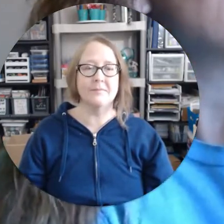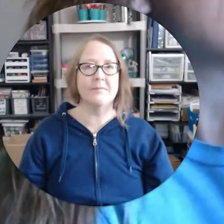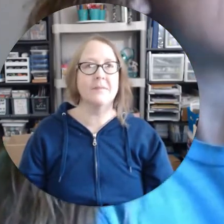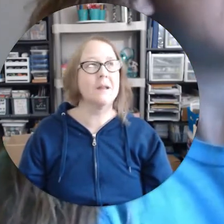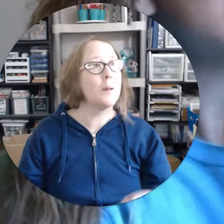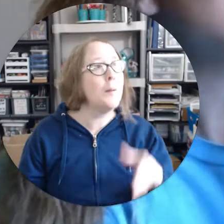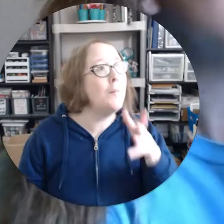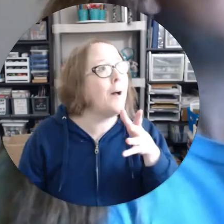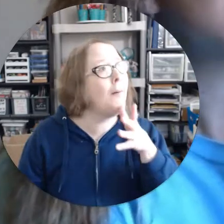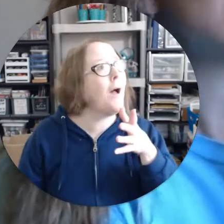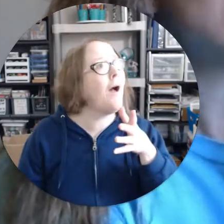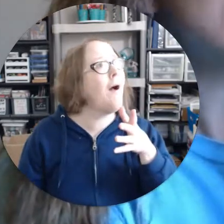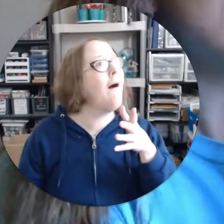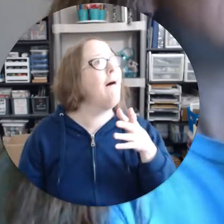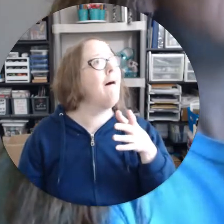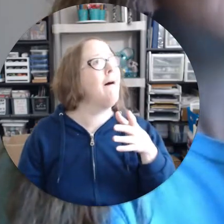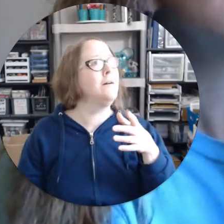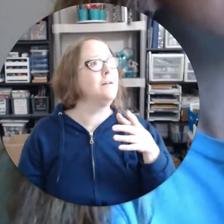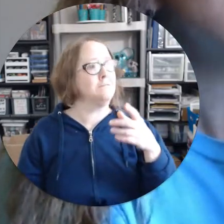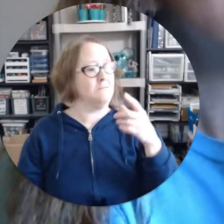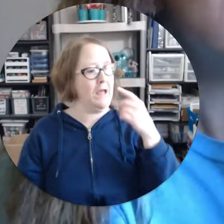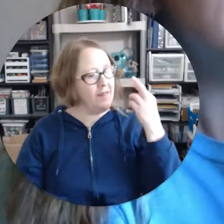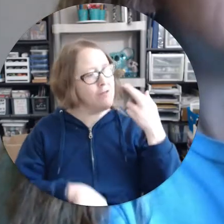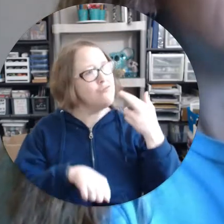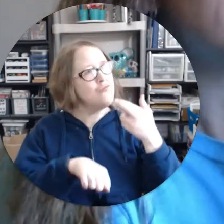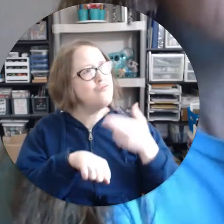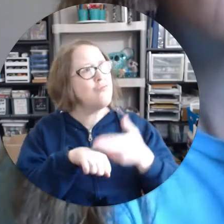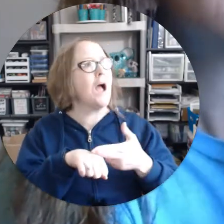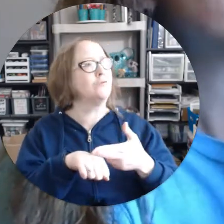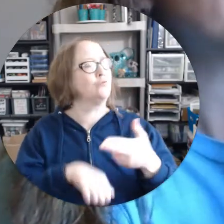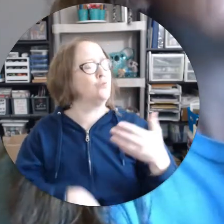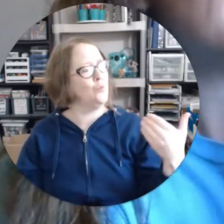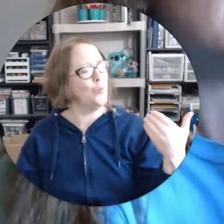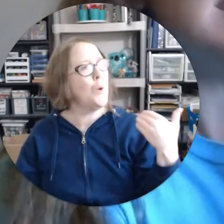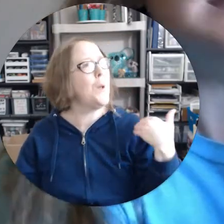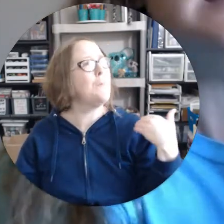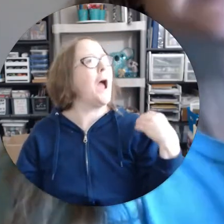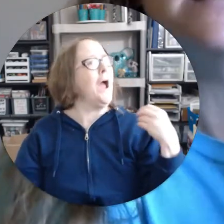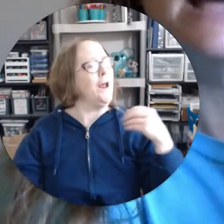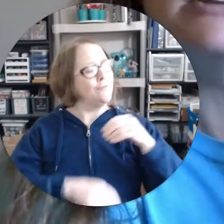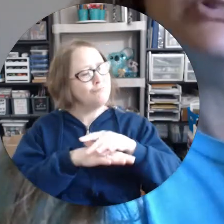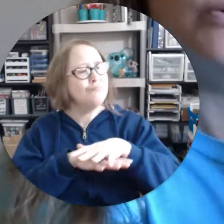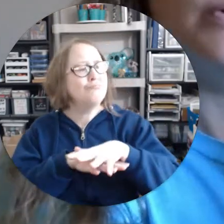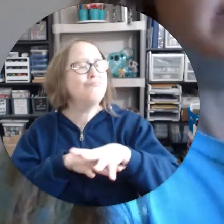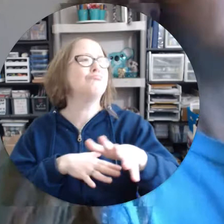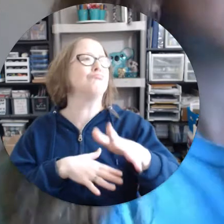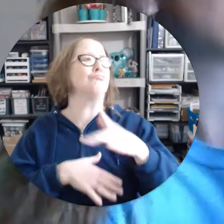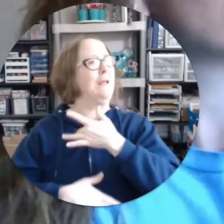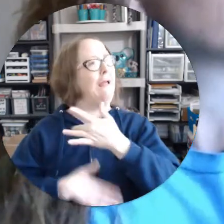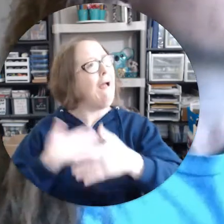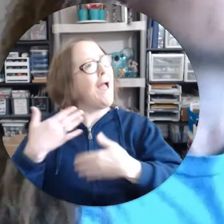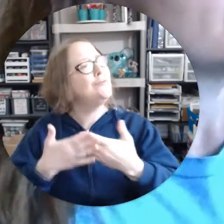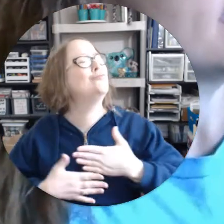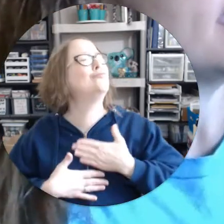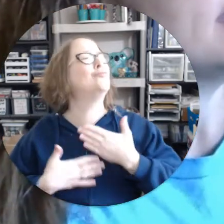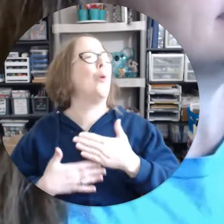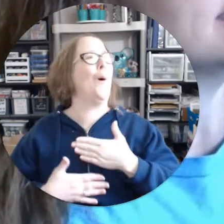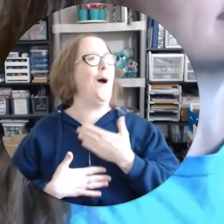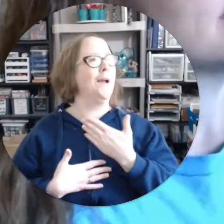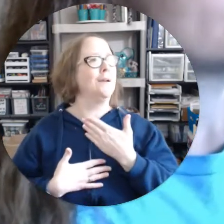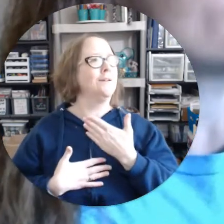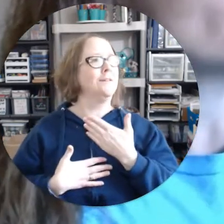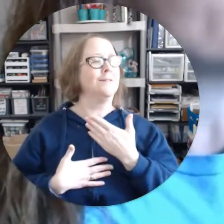Mama, I think the rock is a reminder to spread kindness and joy.